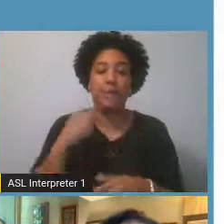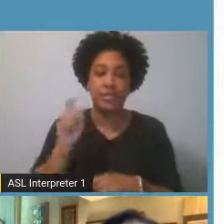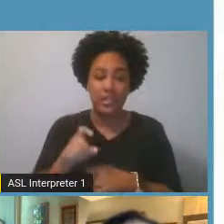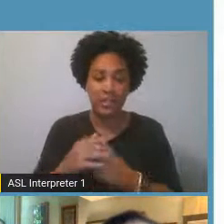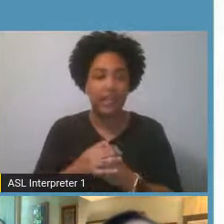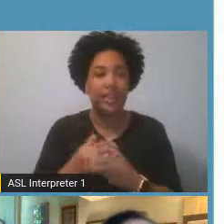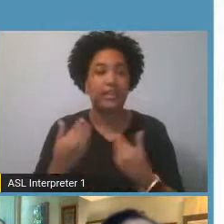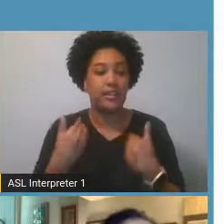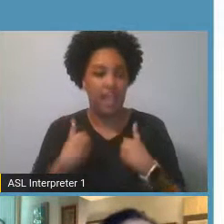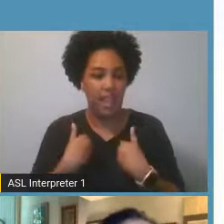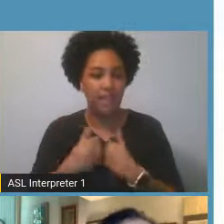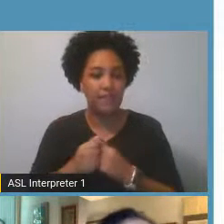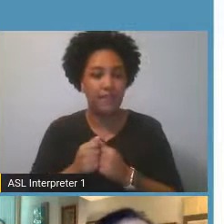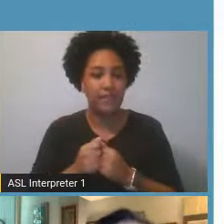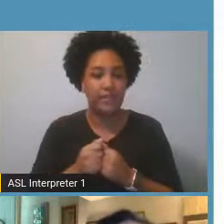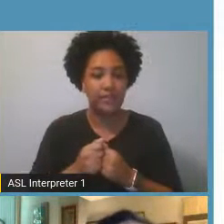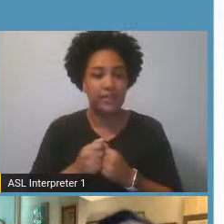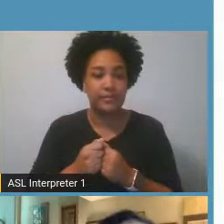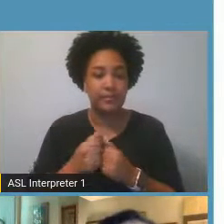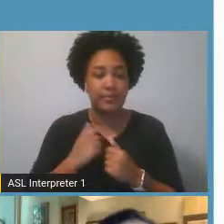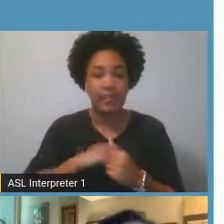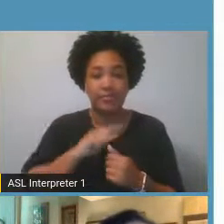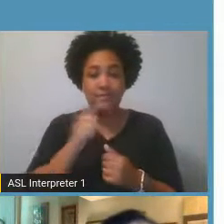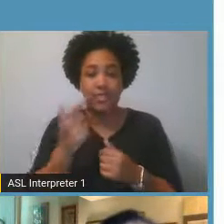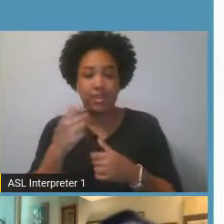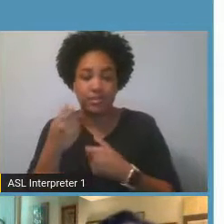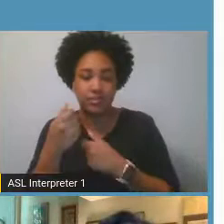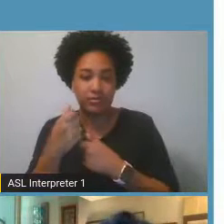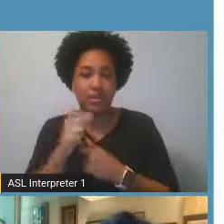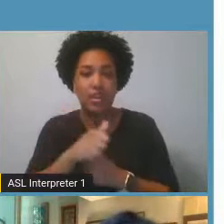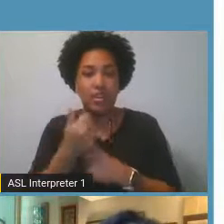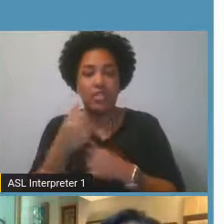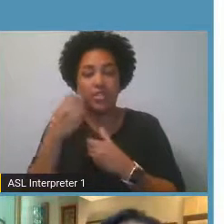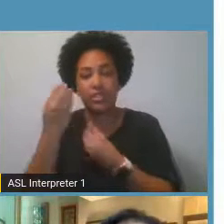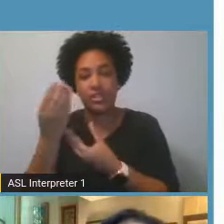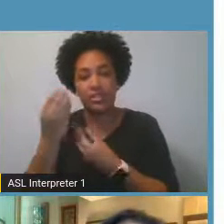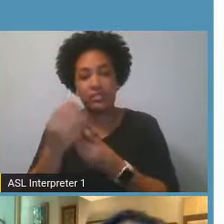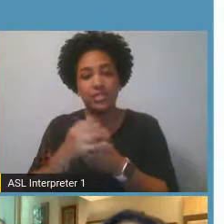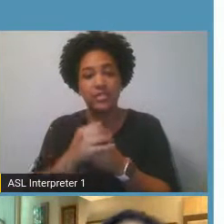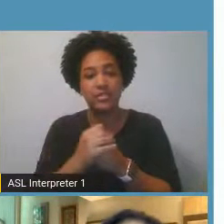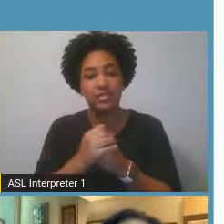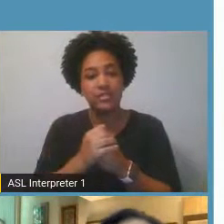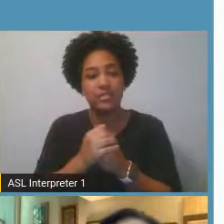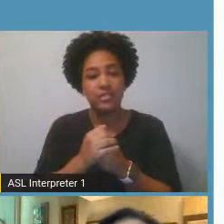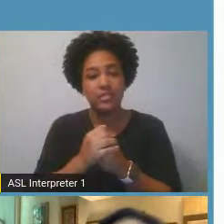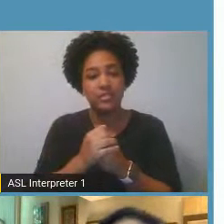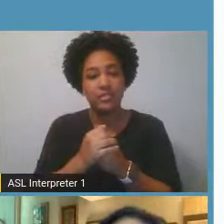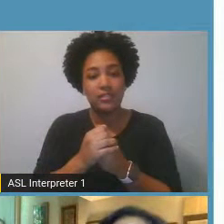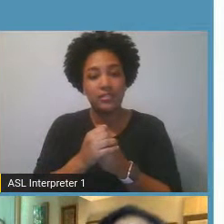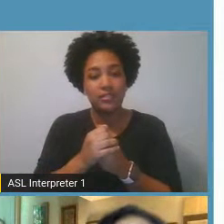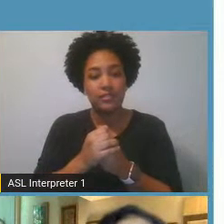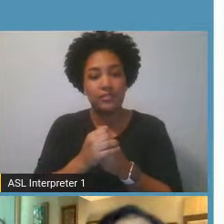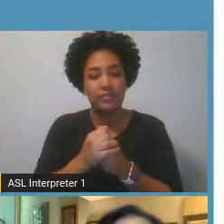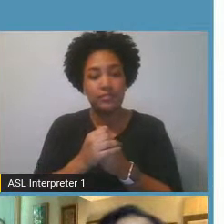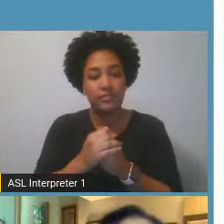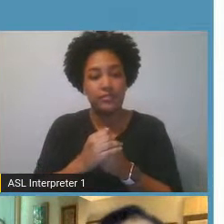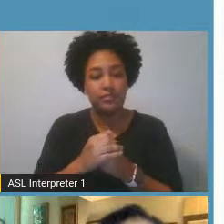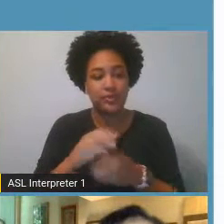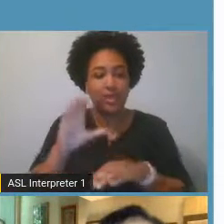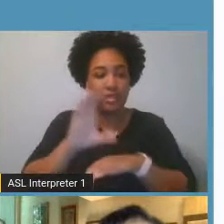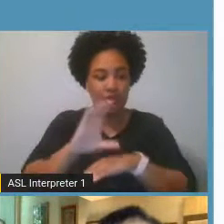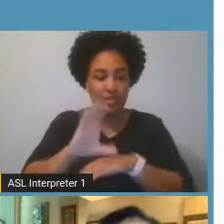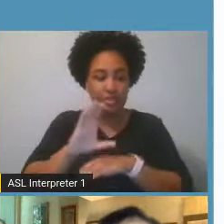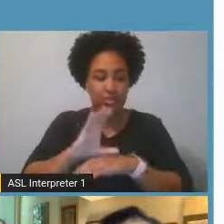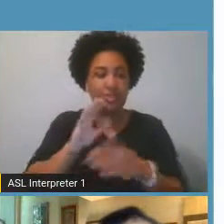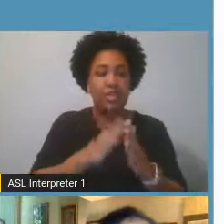future use. My other interest is personal and church and community archives. We are part of a